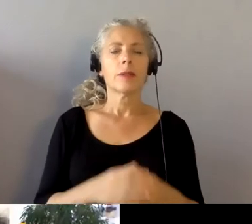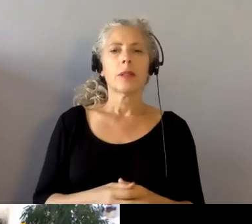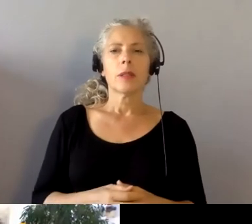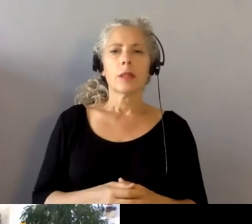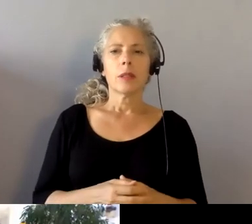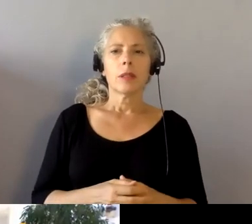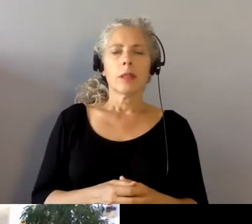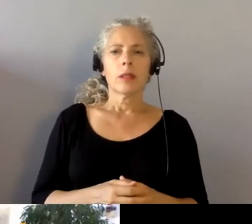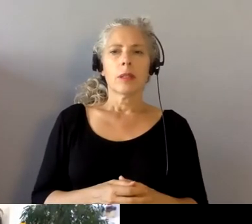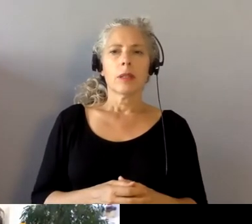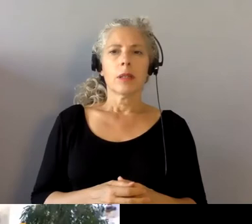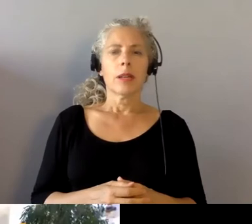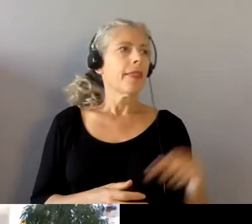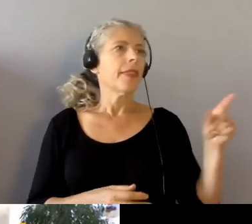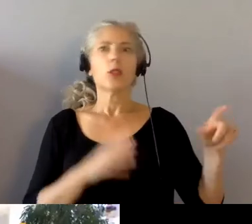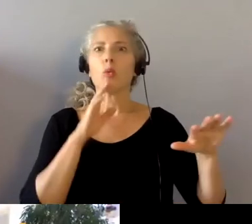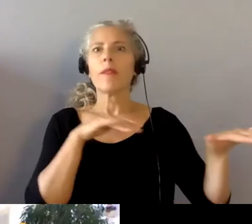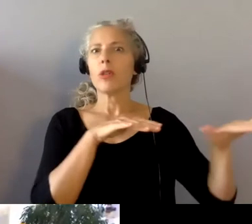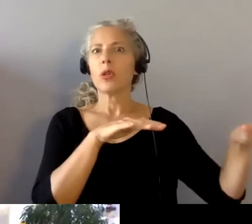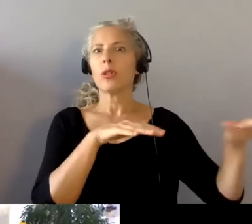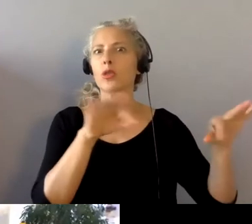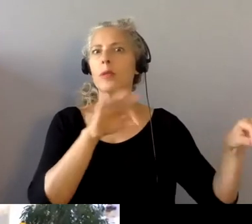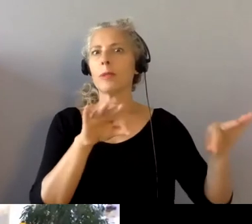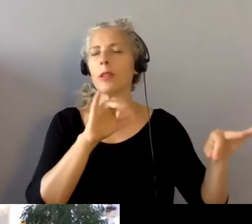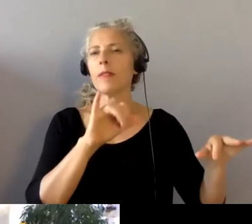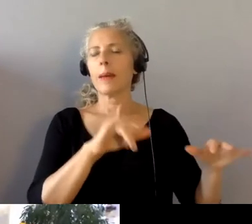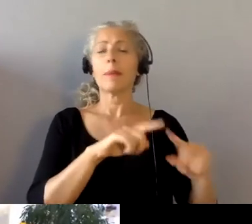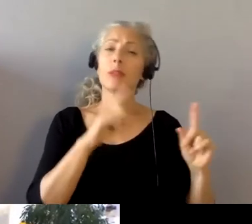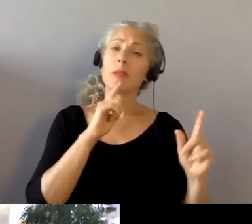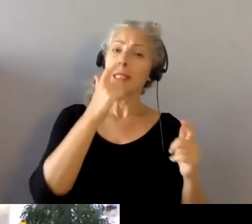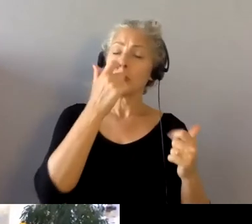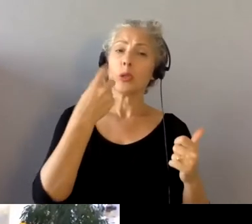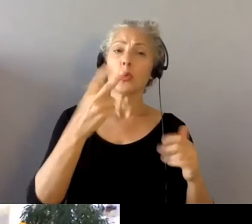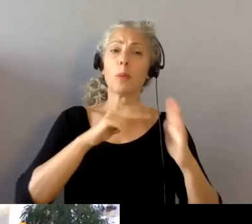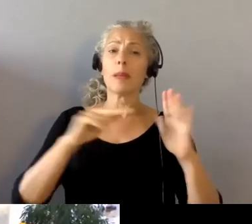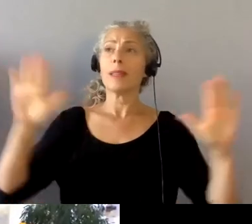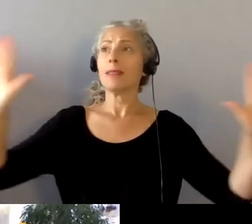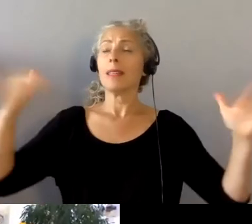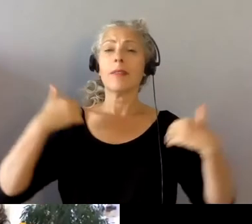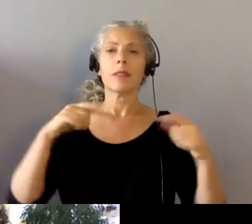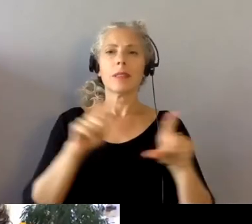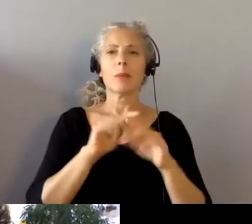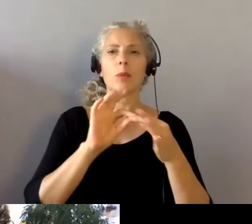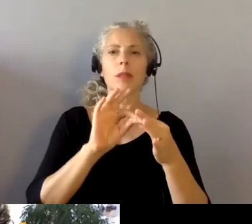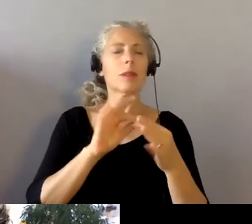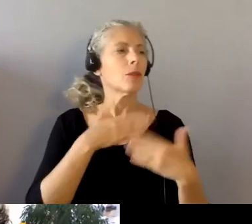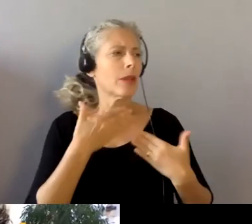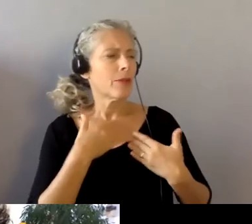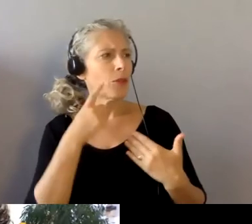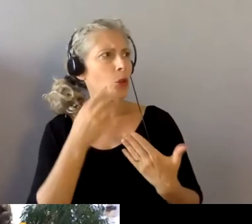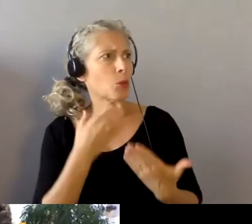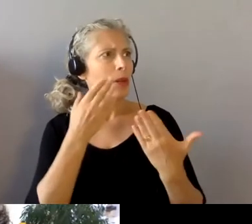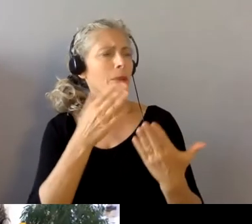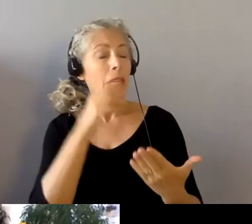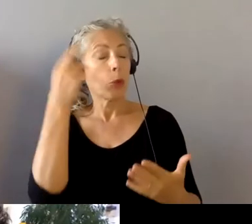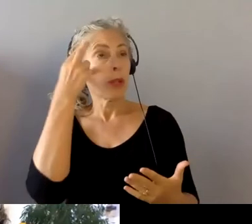And this river being a description of that. But it's interesting that those paintings have that relationship. And I'm grateful for you to bringing it